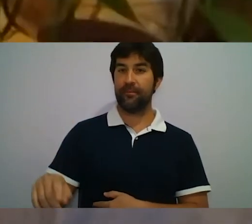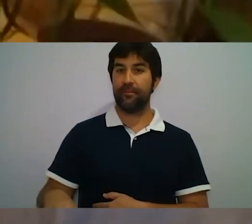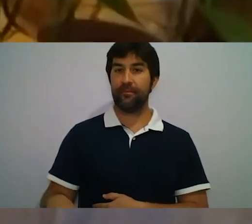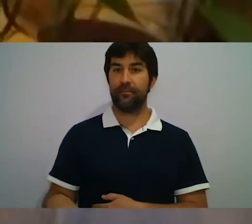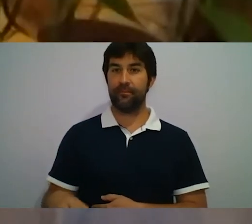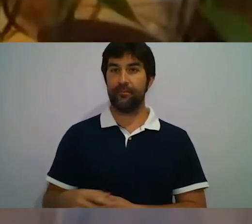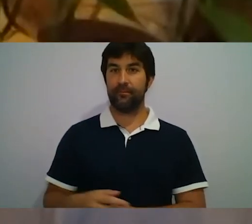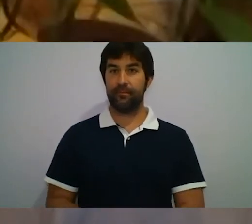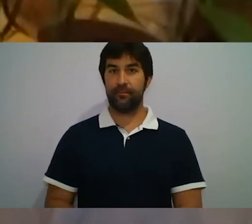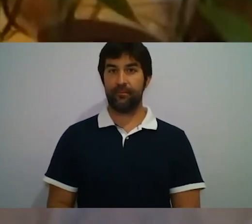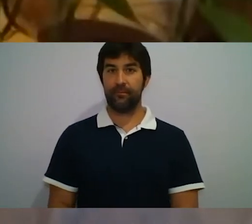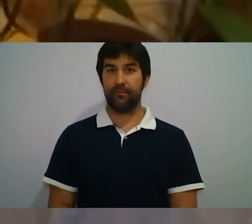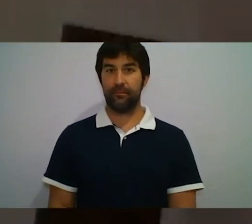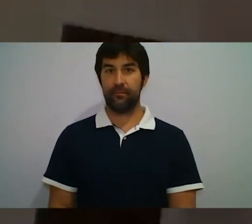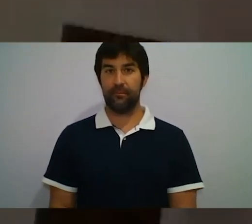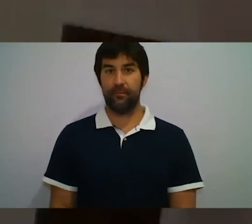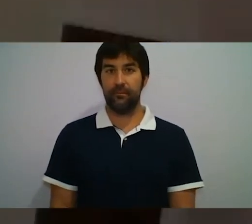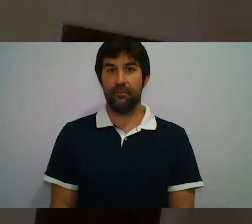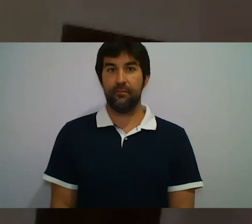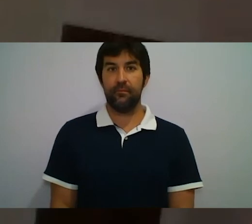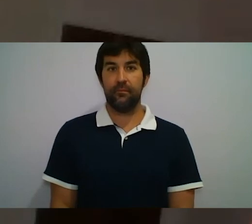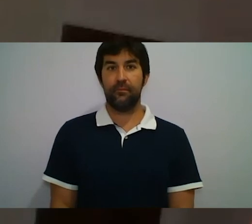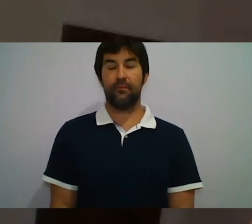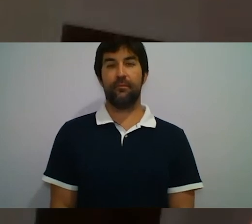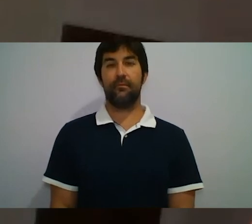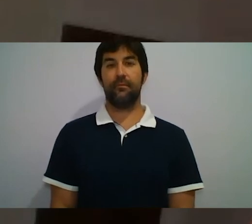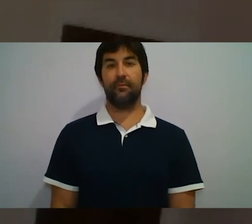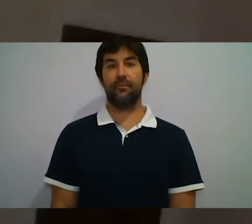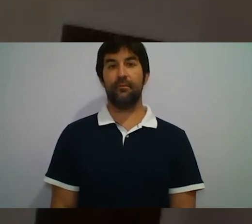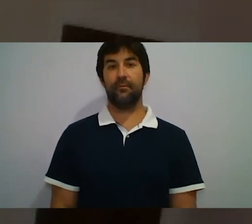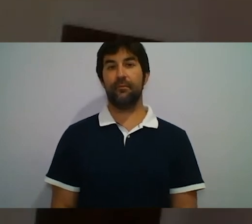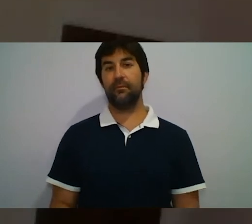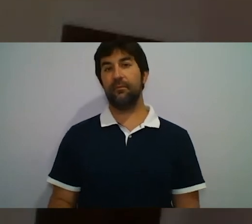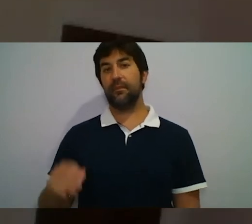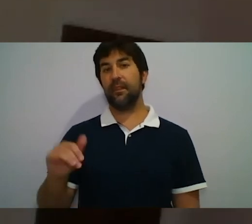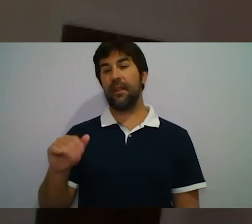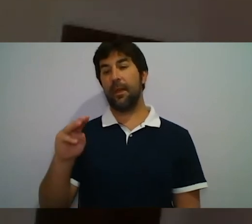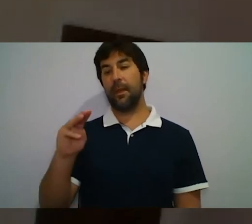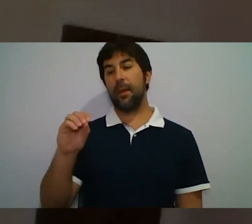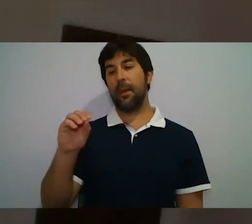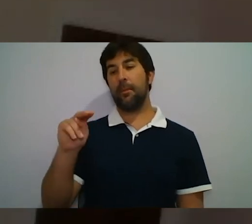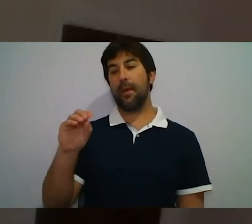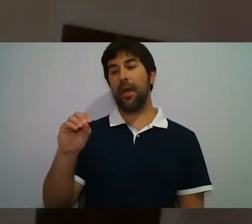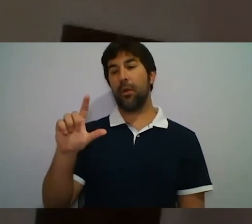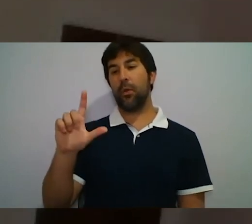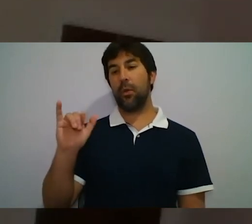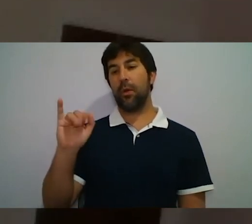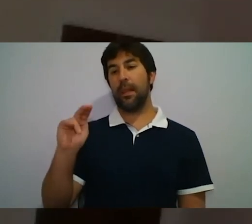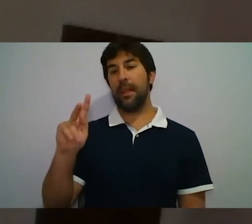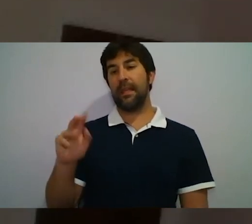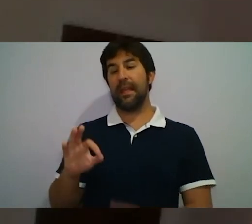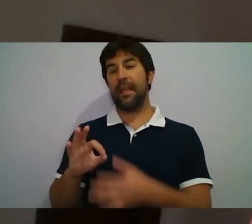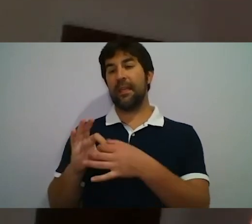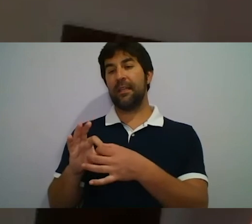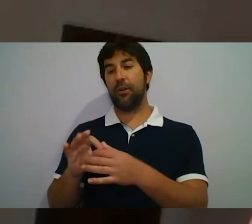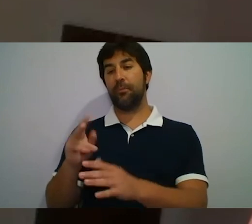projects. So it will be, we hope, a number of important signal projects that Michael and his group